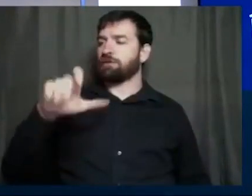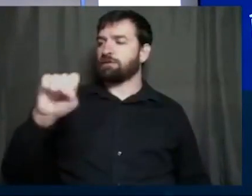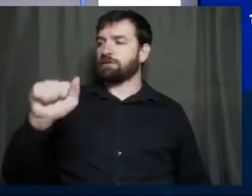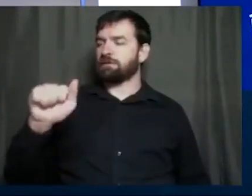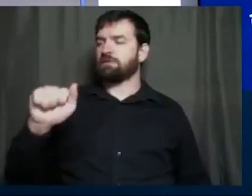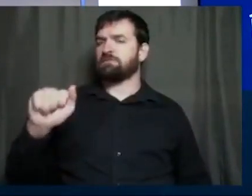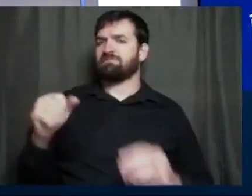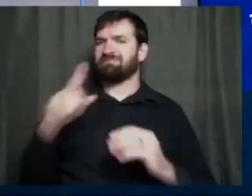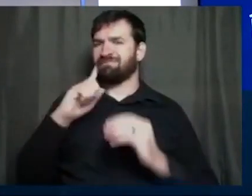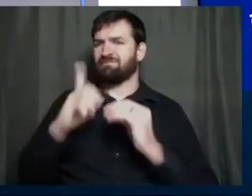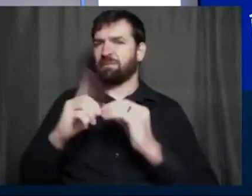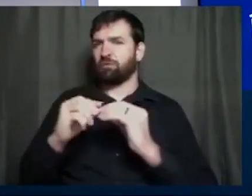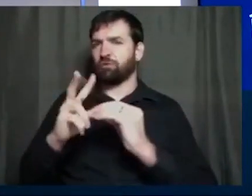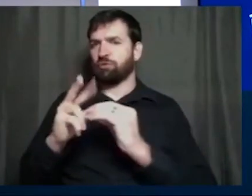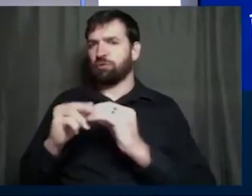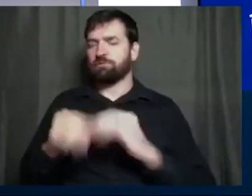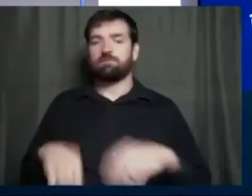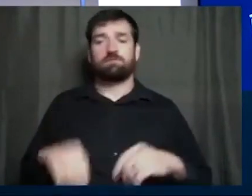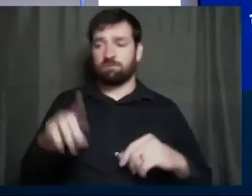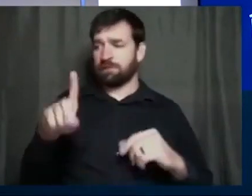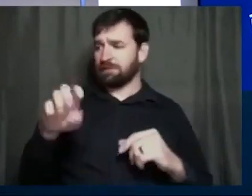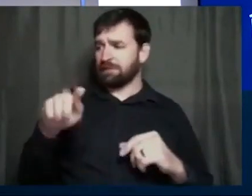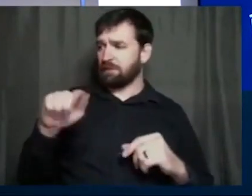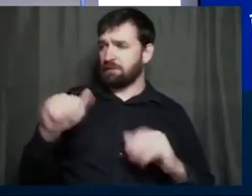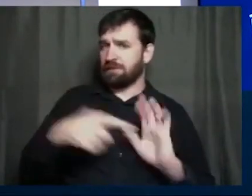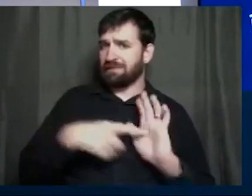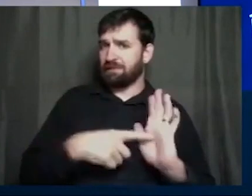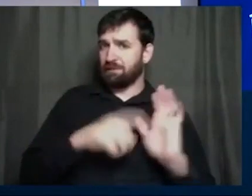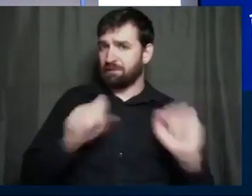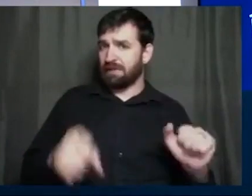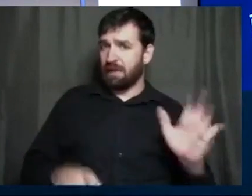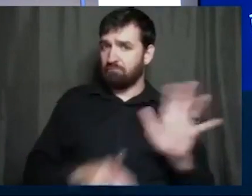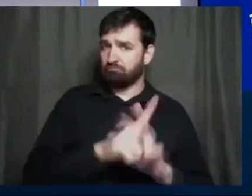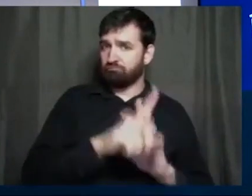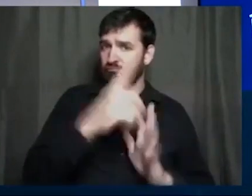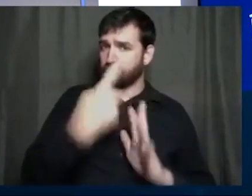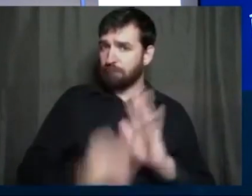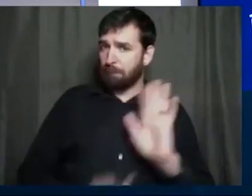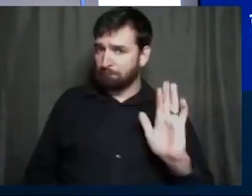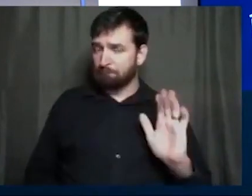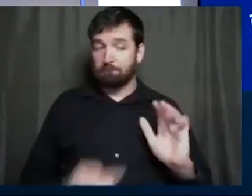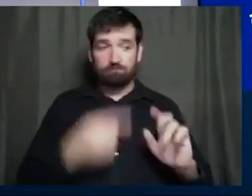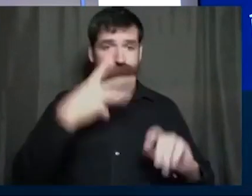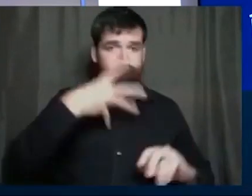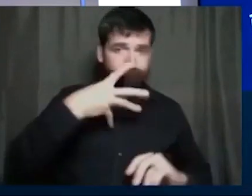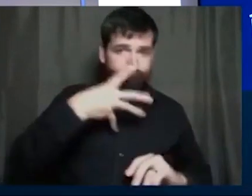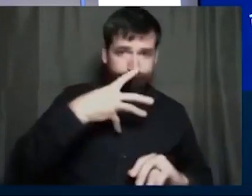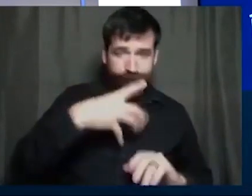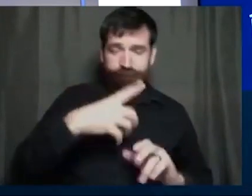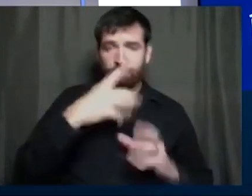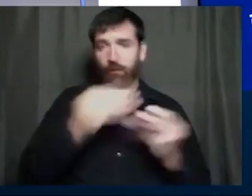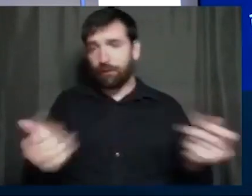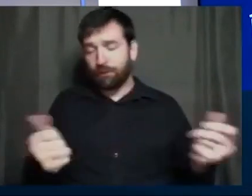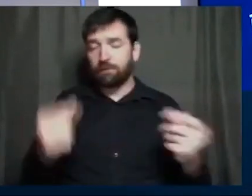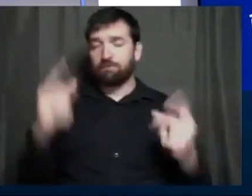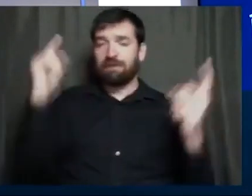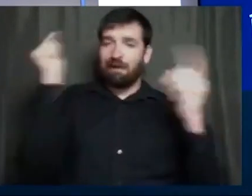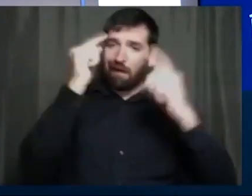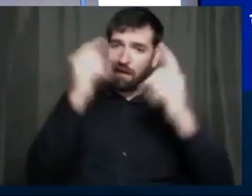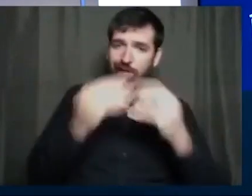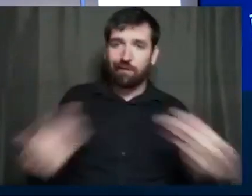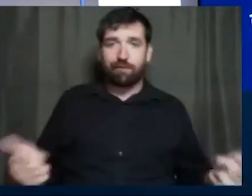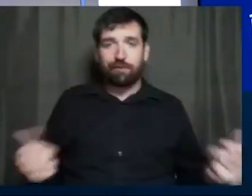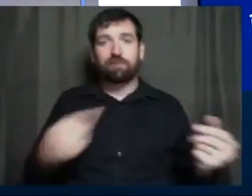but Chelsea says, can Delta symptoms come and go? Runny nose one day, then you're okay for a day, then you get a headache, that goes away, then you get a sore